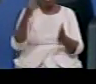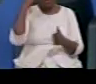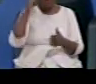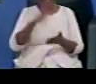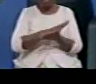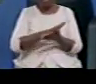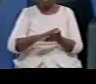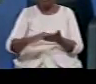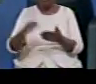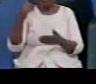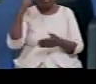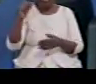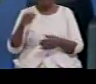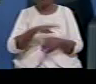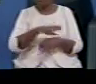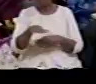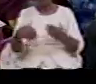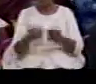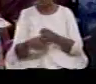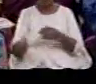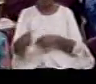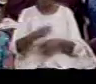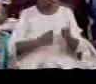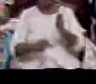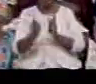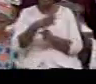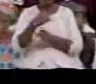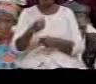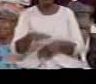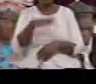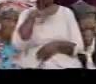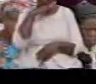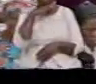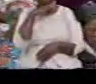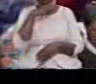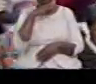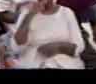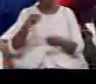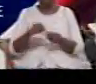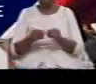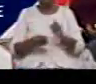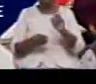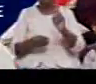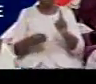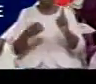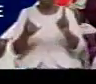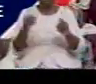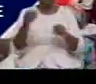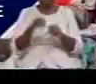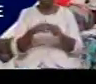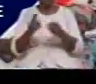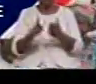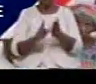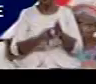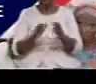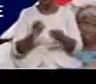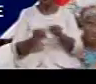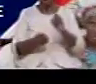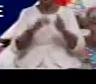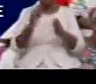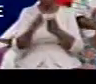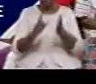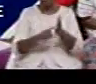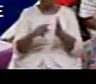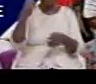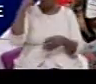forms of defilement. We look at point number one. In our text, we have read it in Leviticus chapter 13 from verse